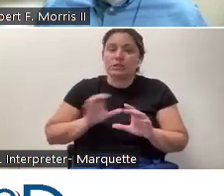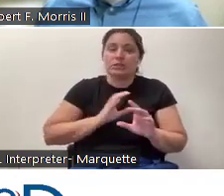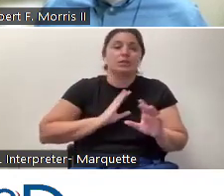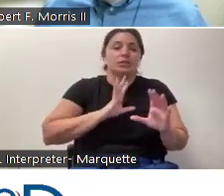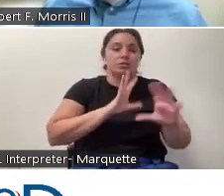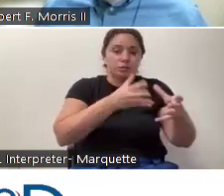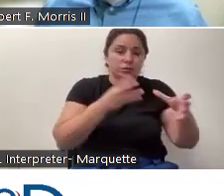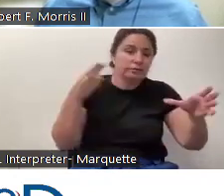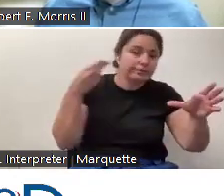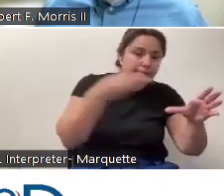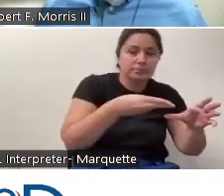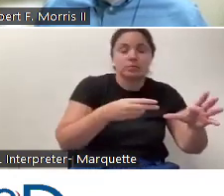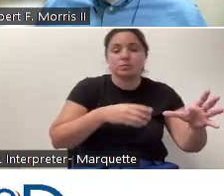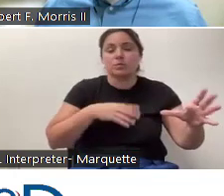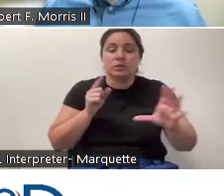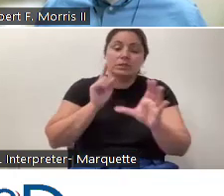populations.